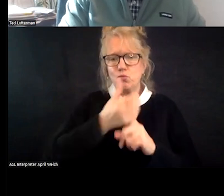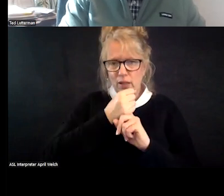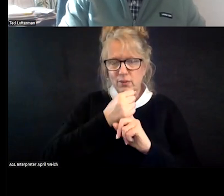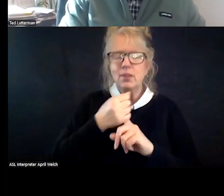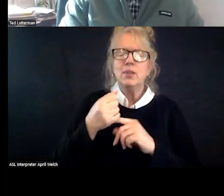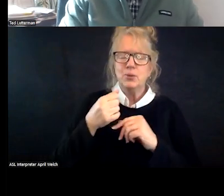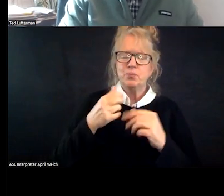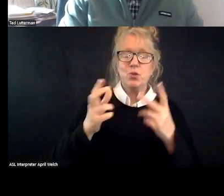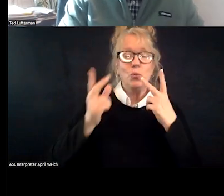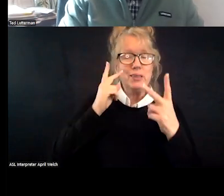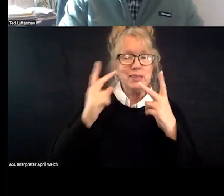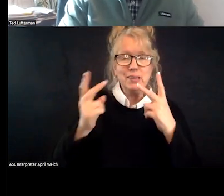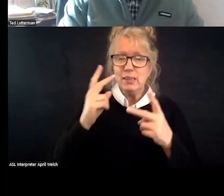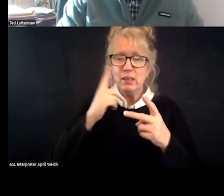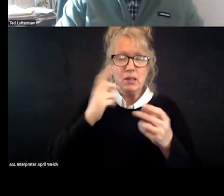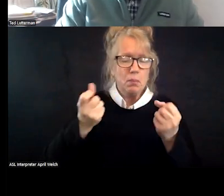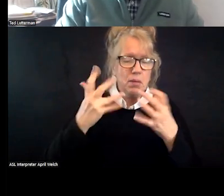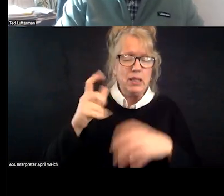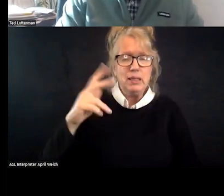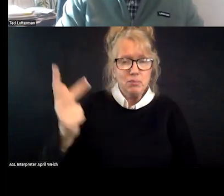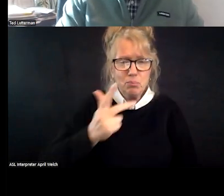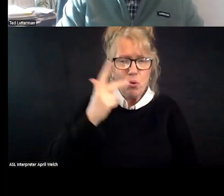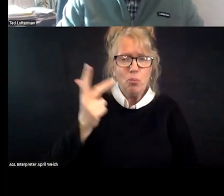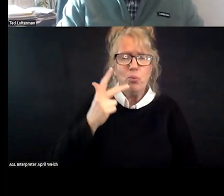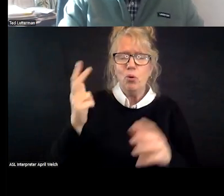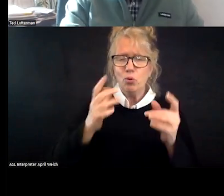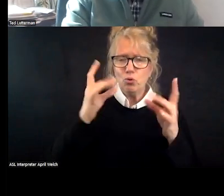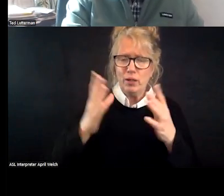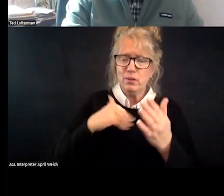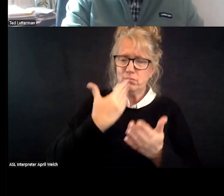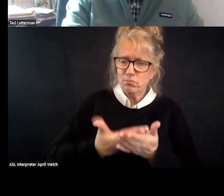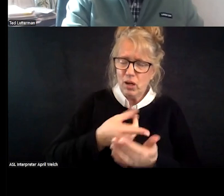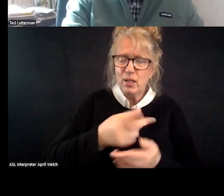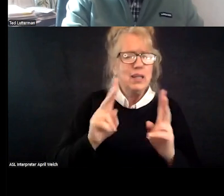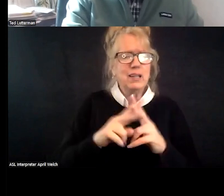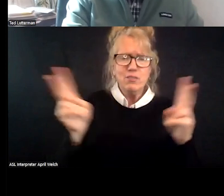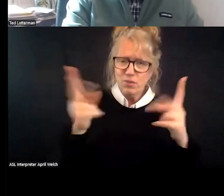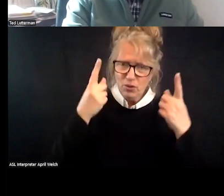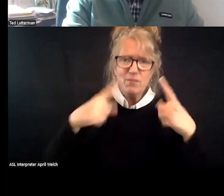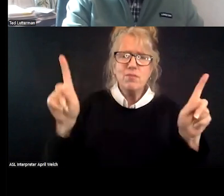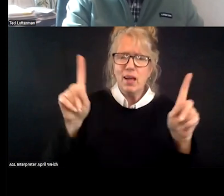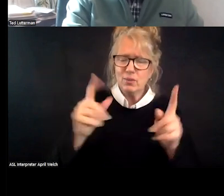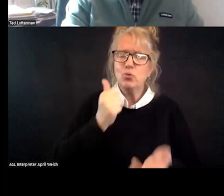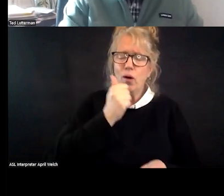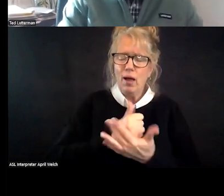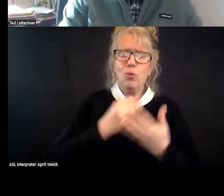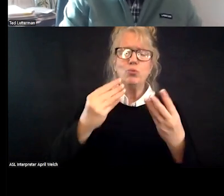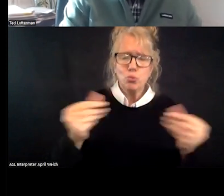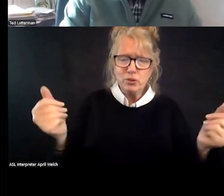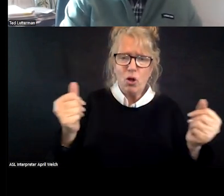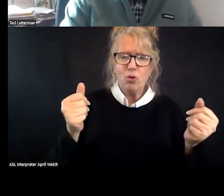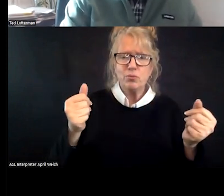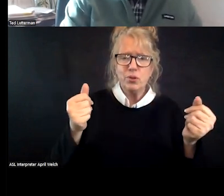see very few people need mobile crisis, but when mobile crisis comes, it's really effective in helping resolve the crisis without needing to